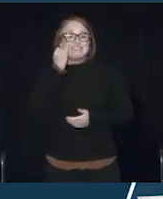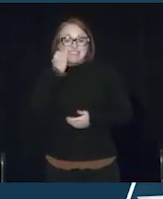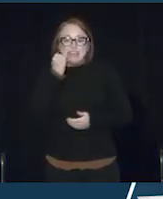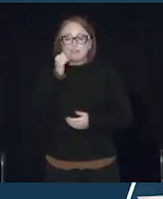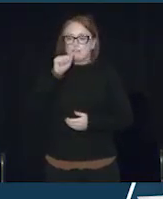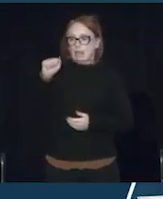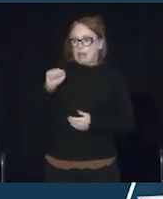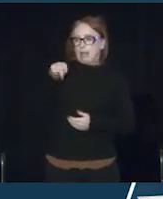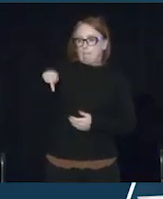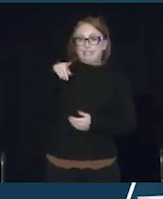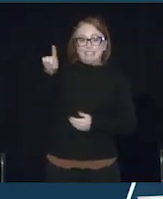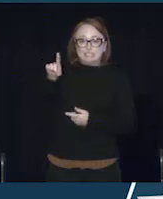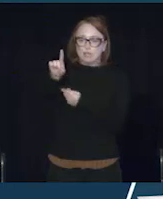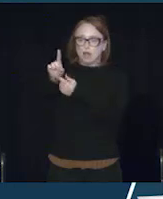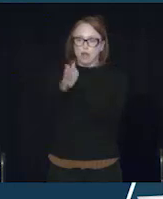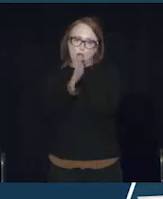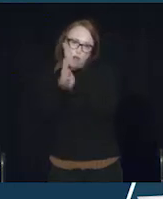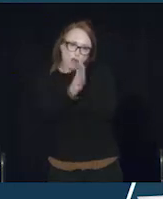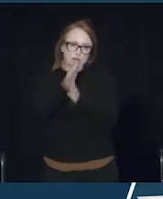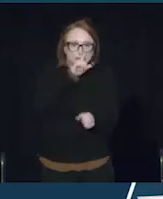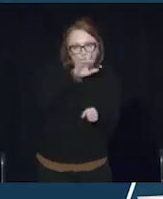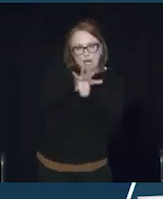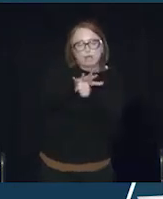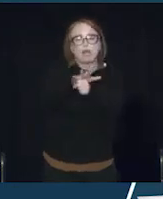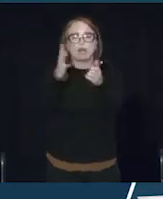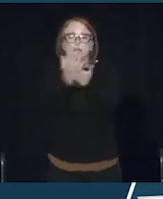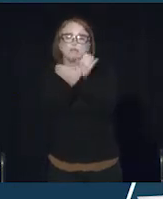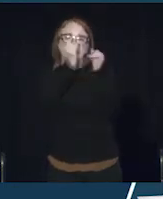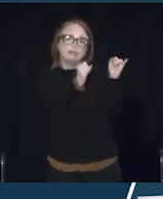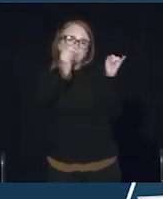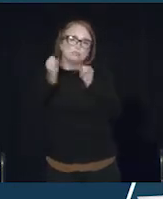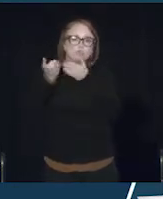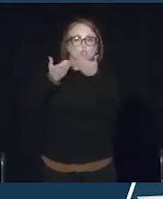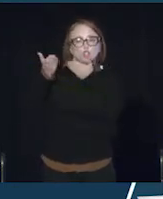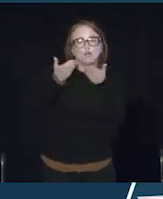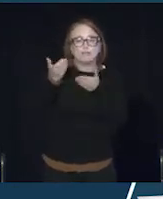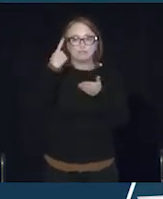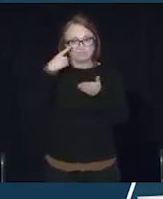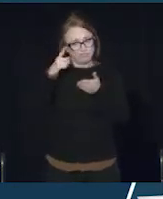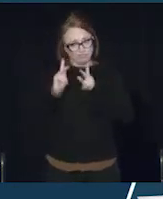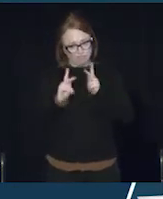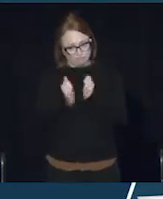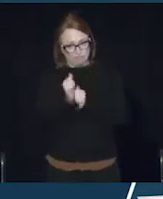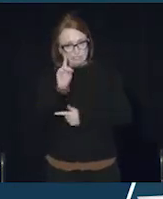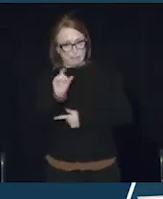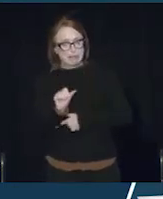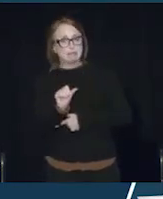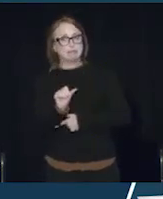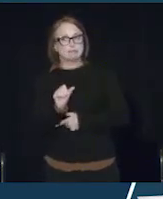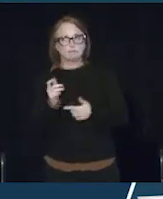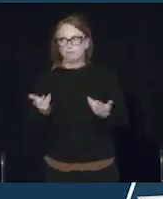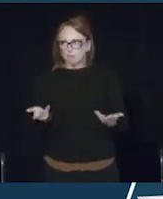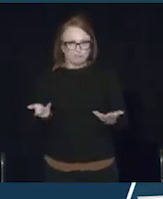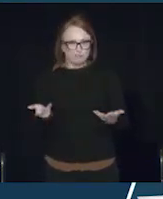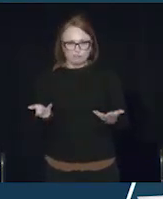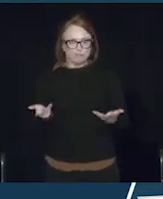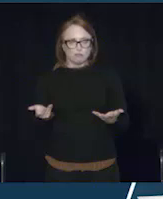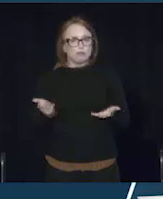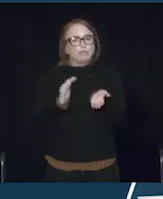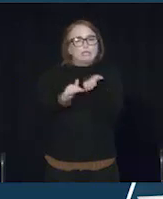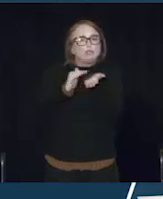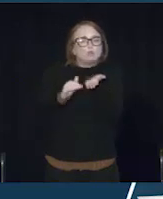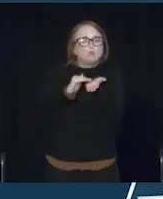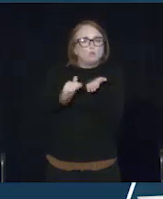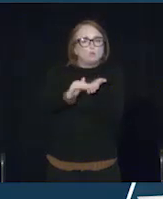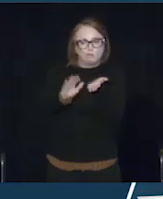so dedicated to getting individual services for people with disabilities, what is the excuse